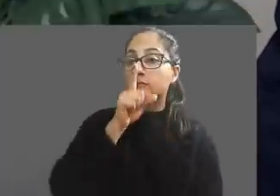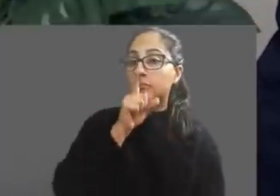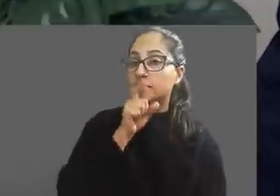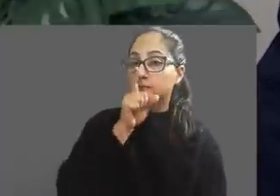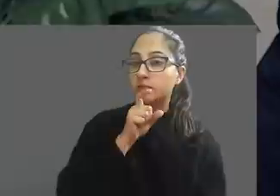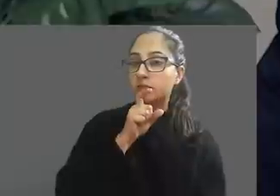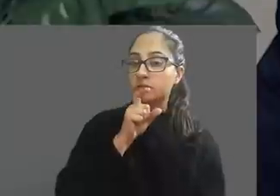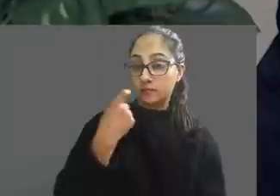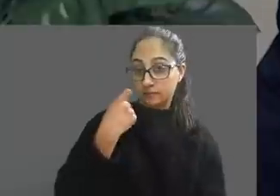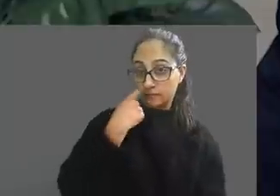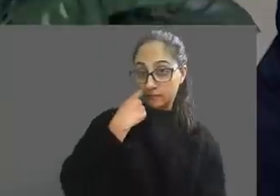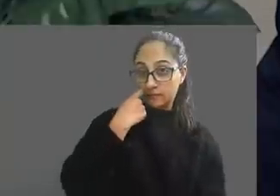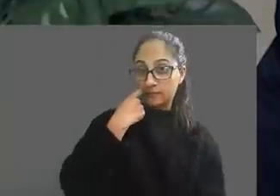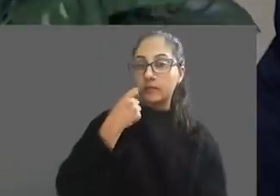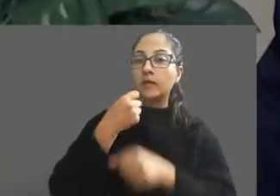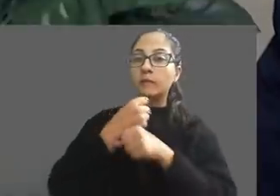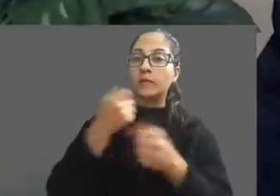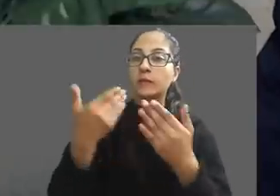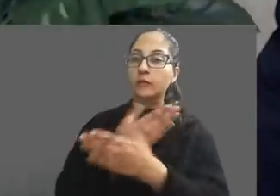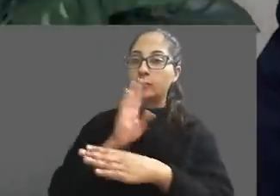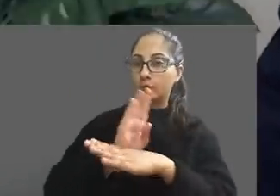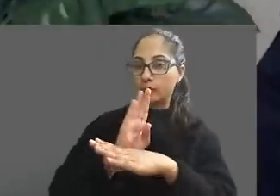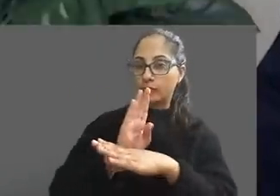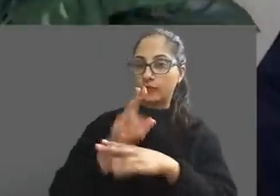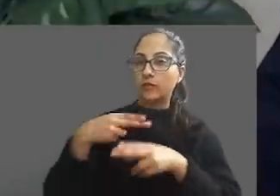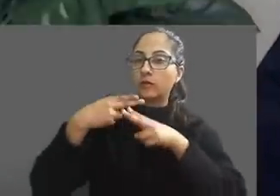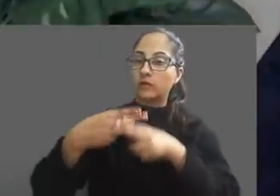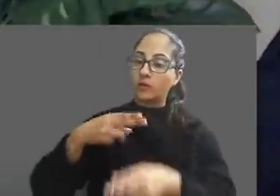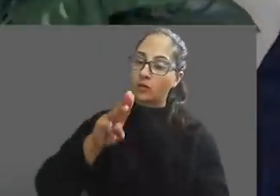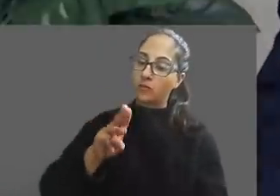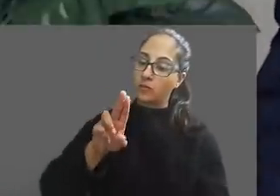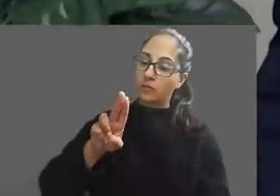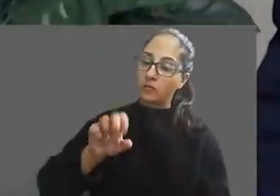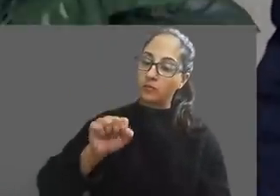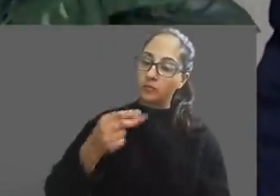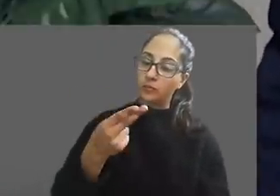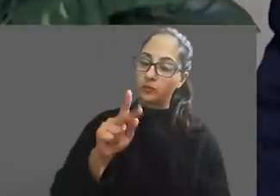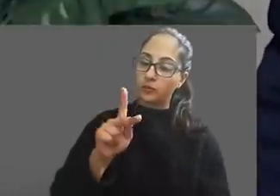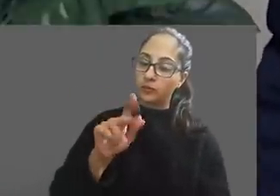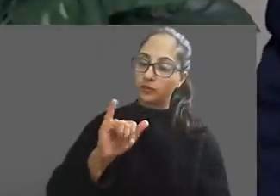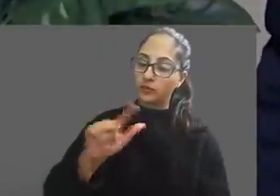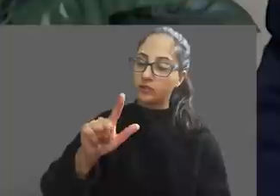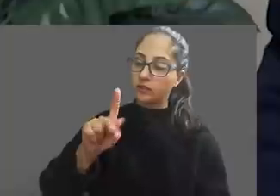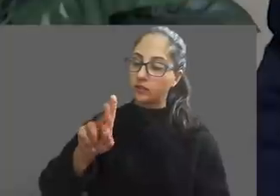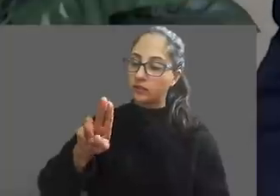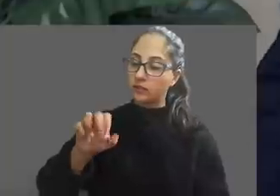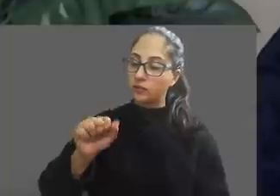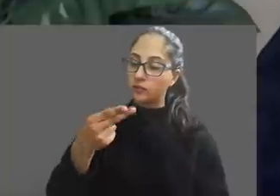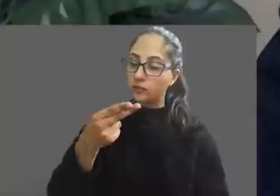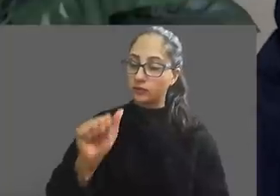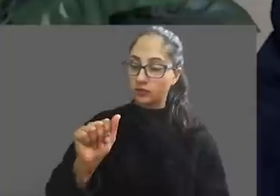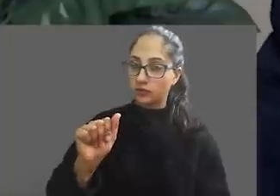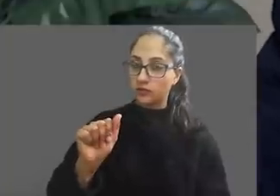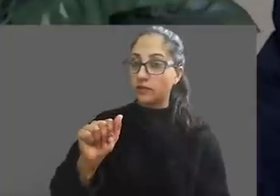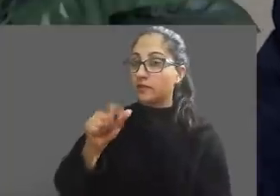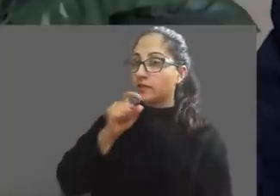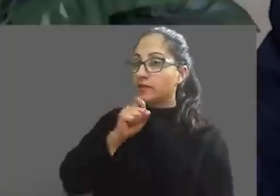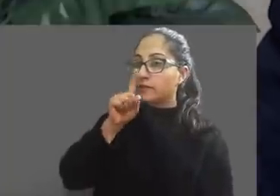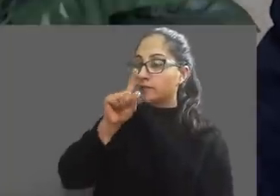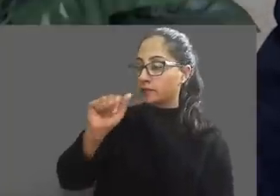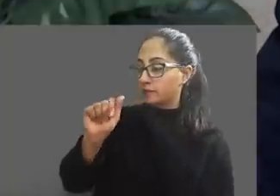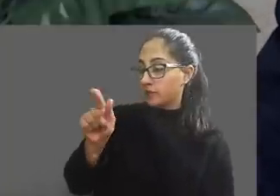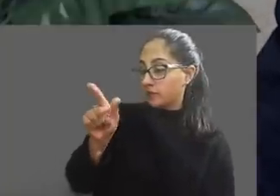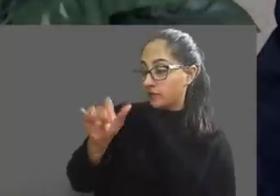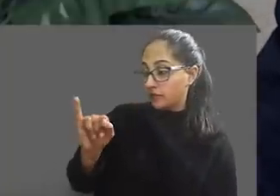of seeking solace from Mushkil Kusha at times of hardship. Mirzo Shirinov's movie won the Swiss Prize for